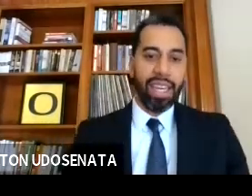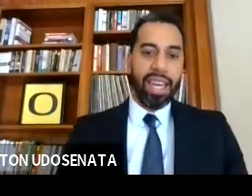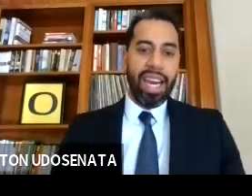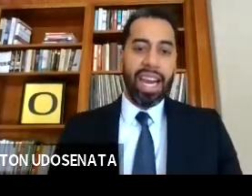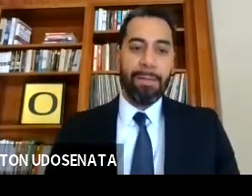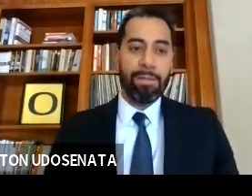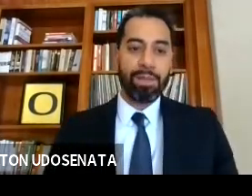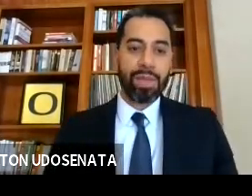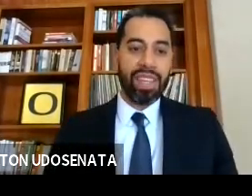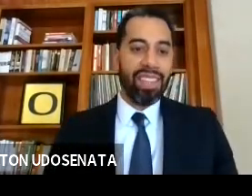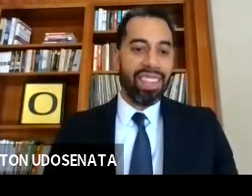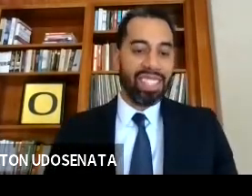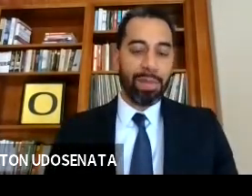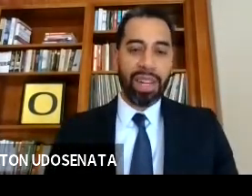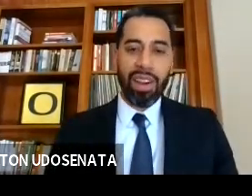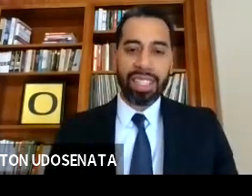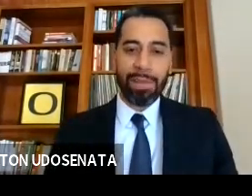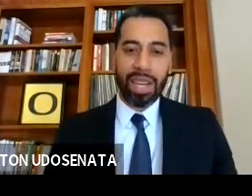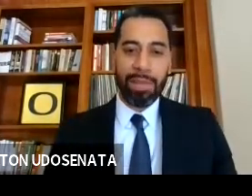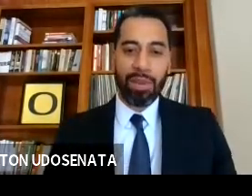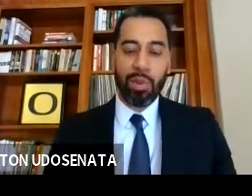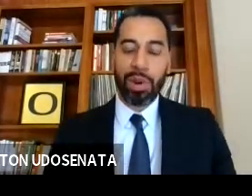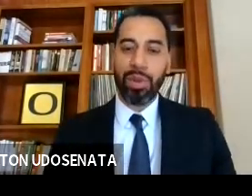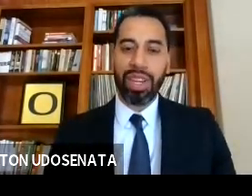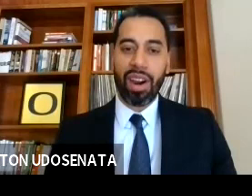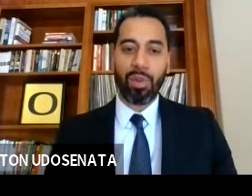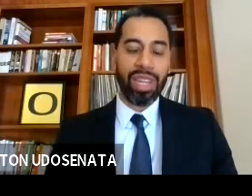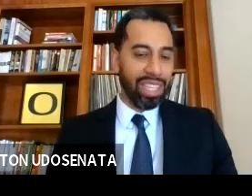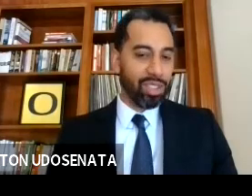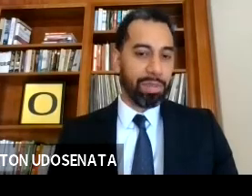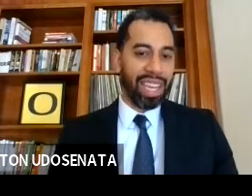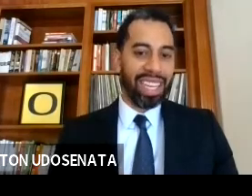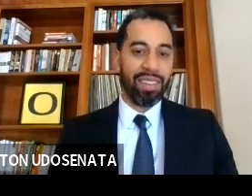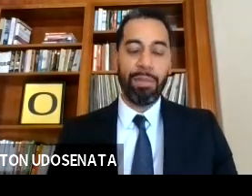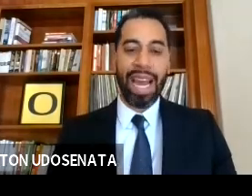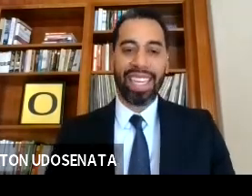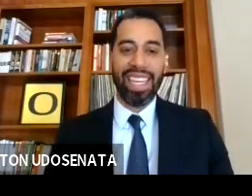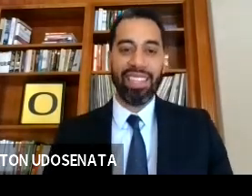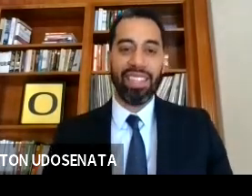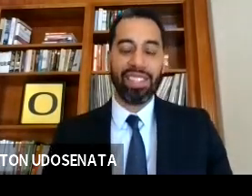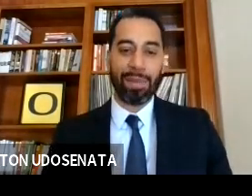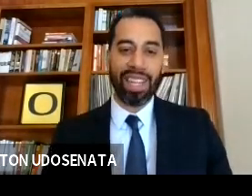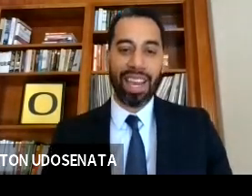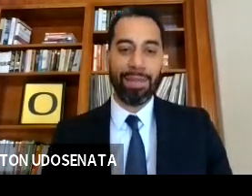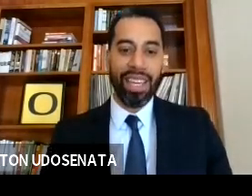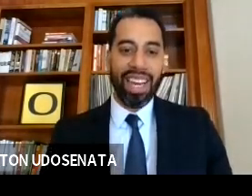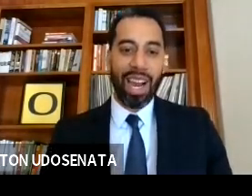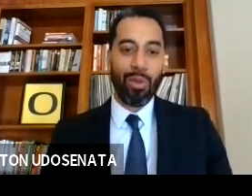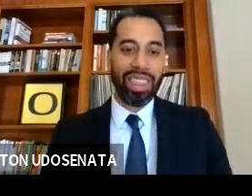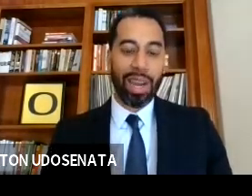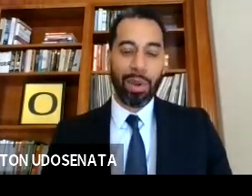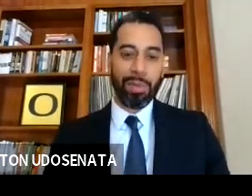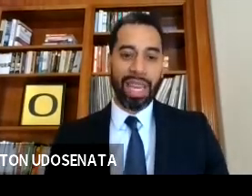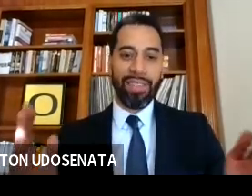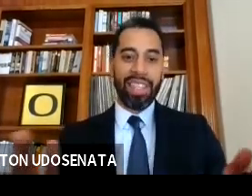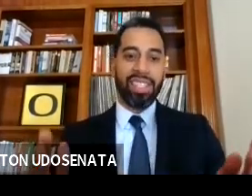excited. This has been a long time coming. When we were doing our reentry planning back in the summertime,